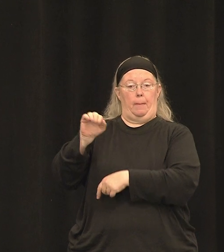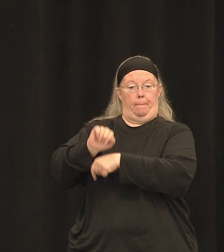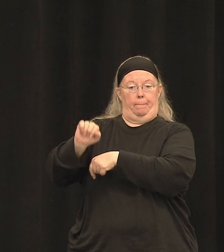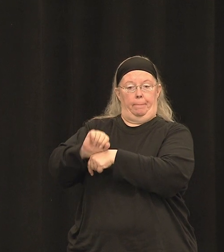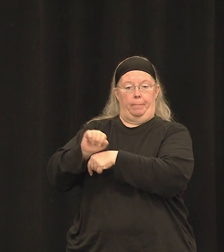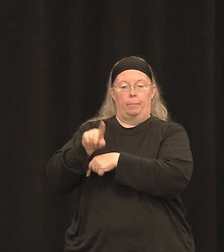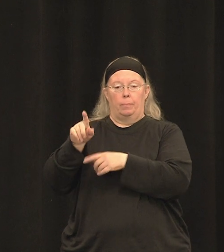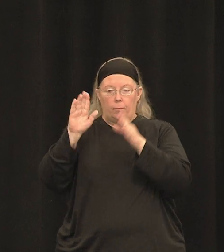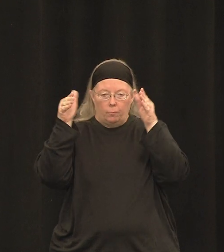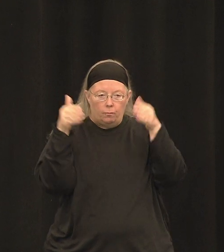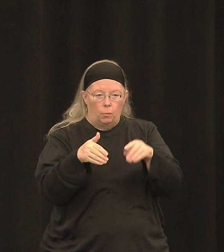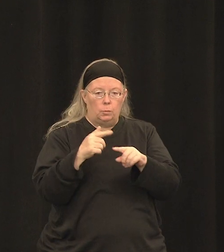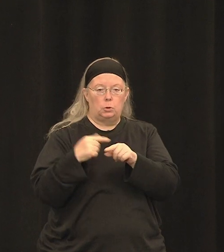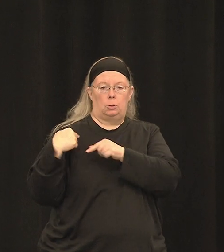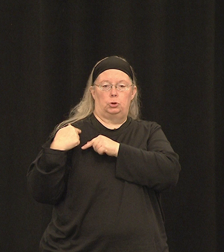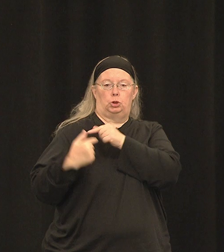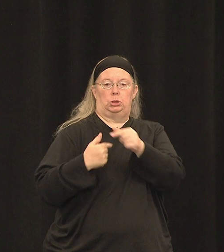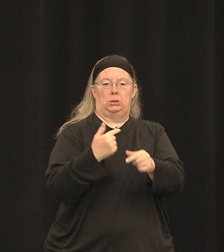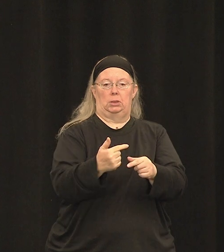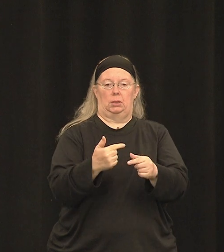model.